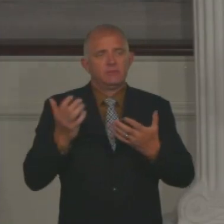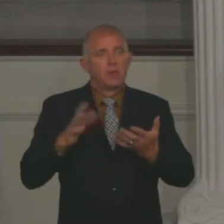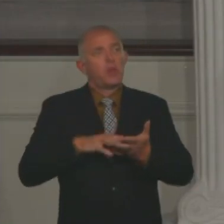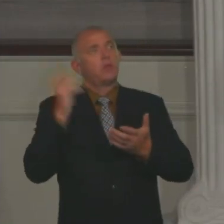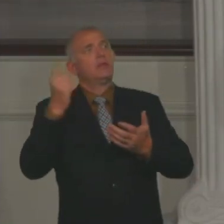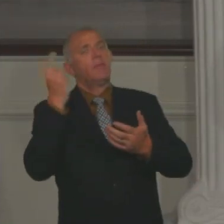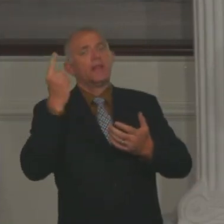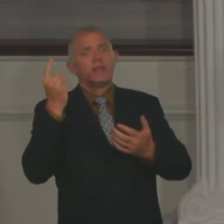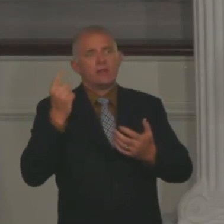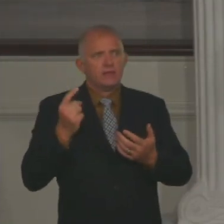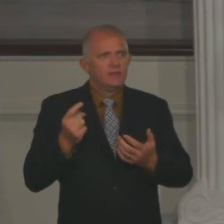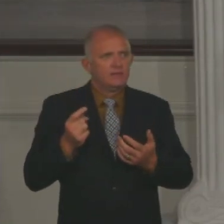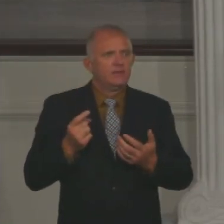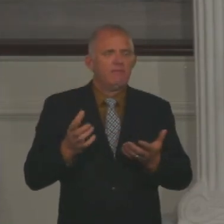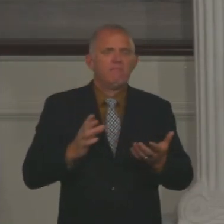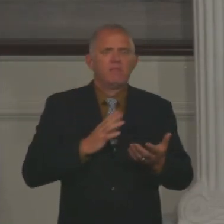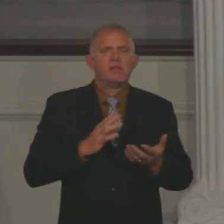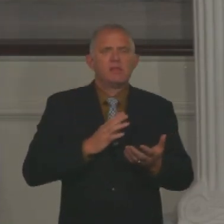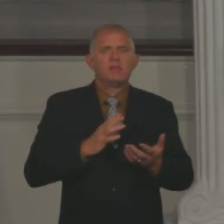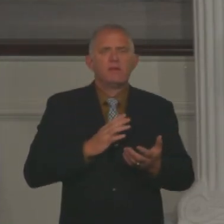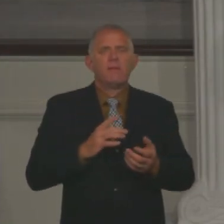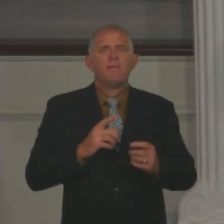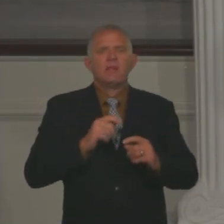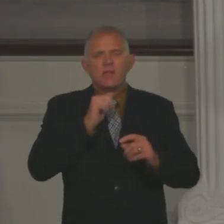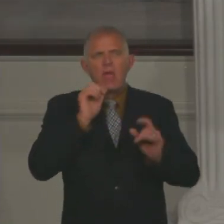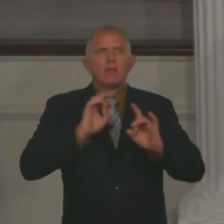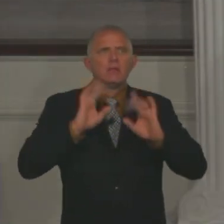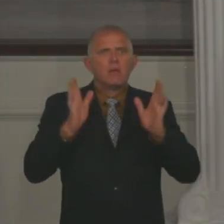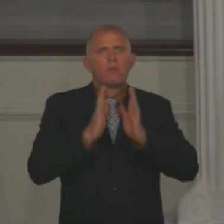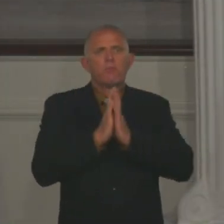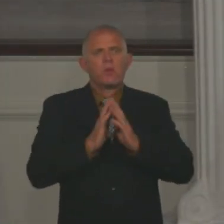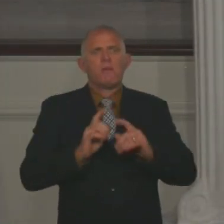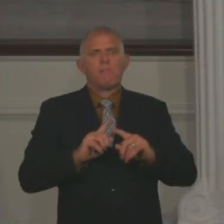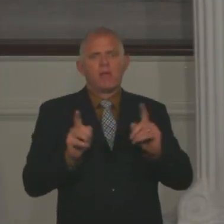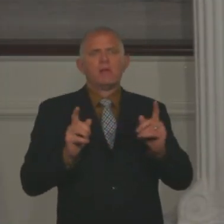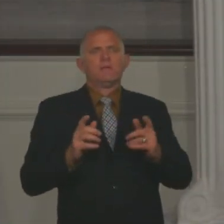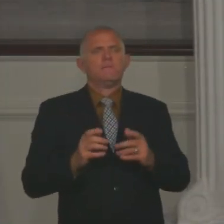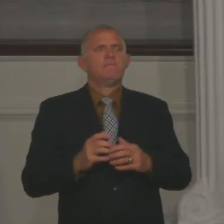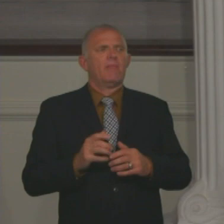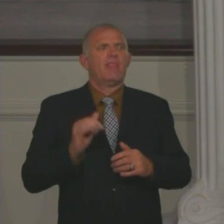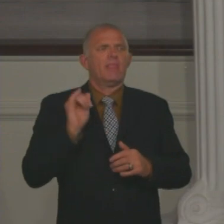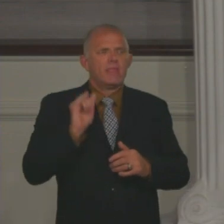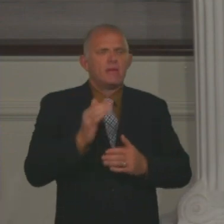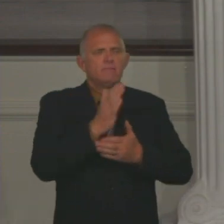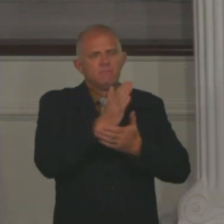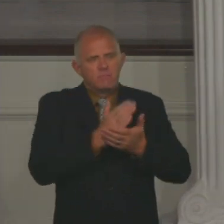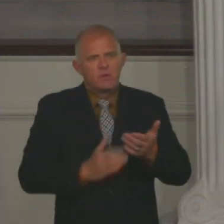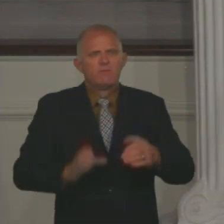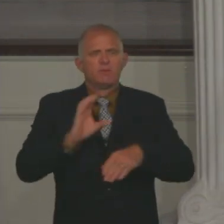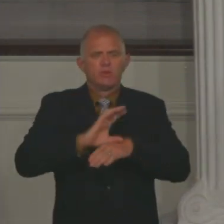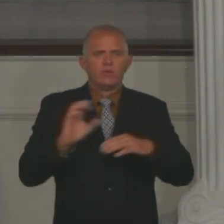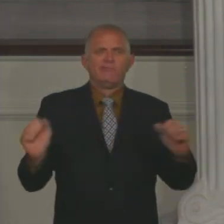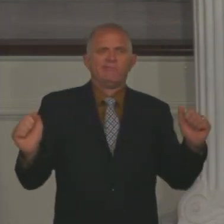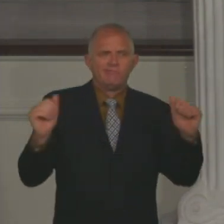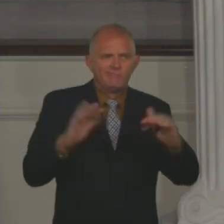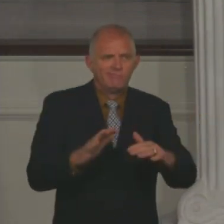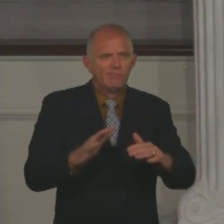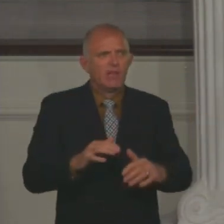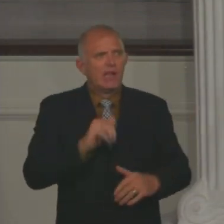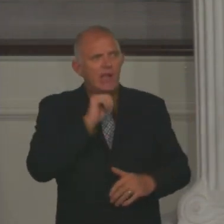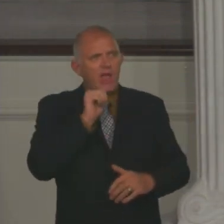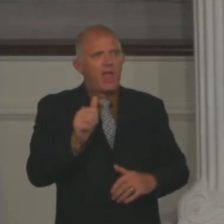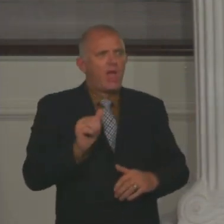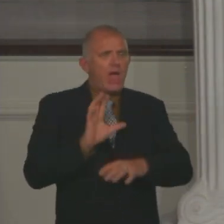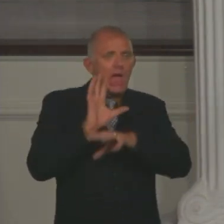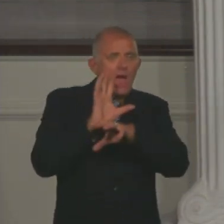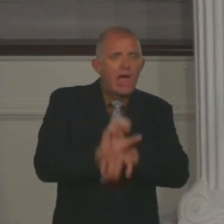Help us to, and by the way, it's not a terrible prayer because that is part of the church assembly. But don't get into a habit of